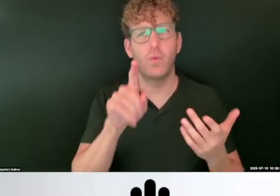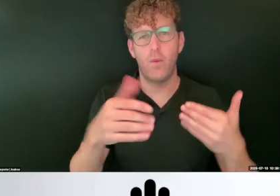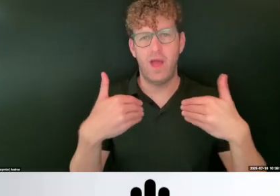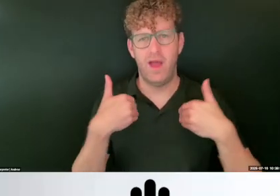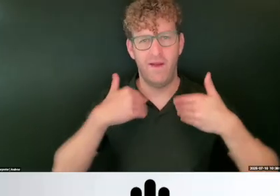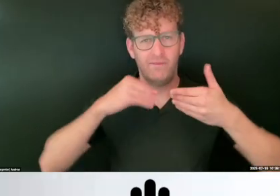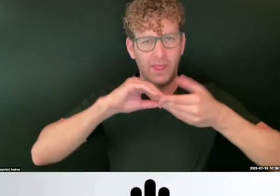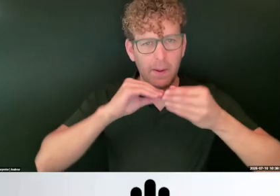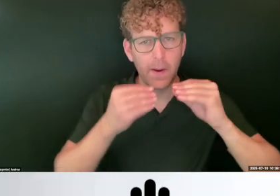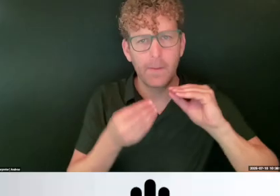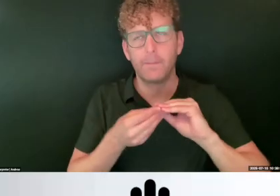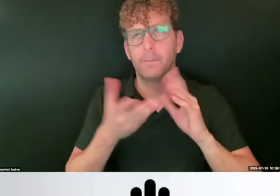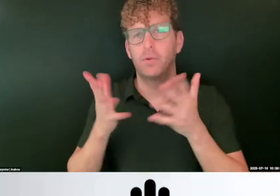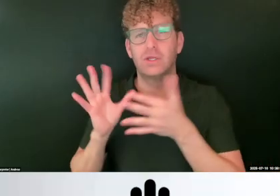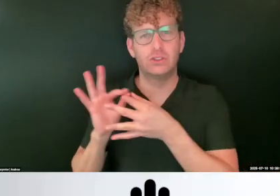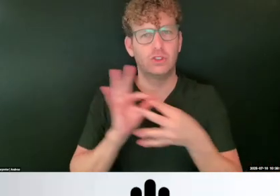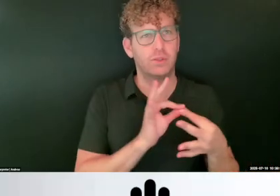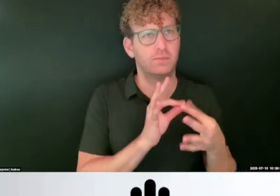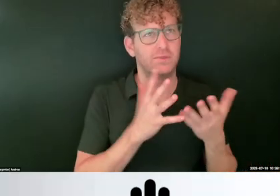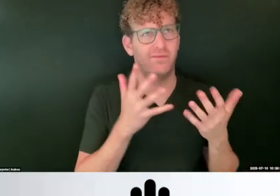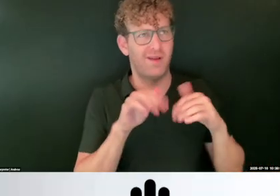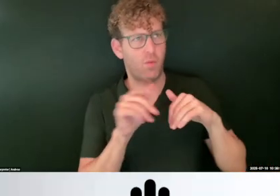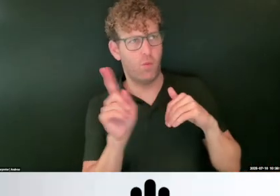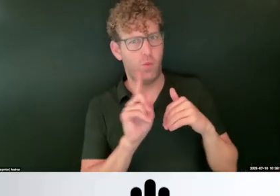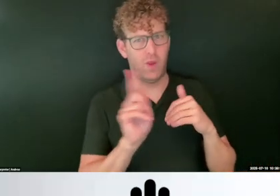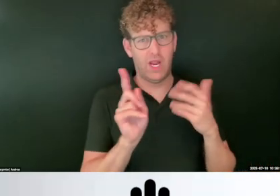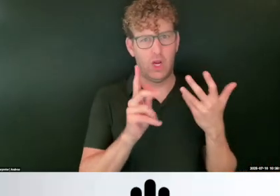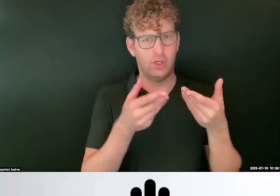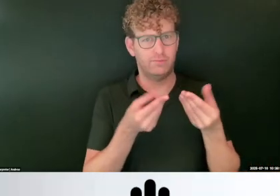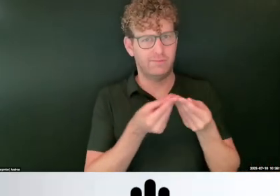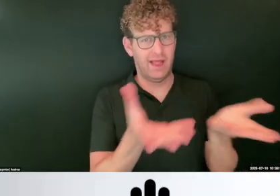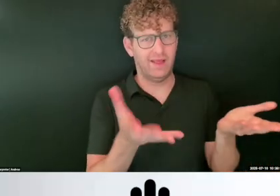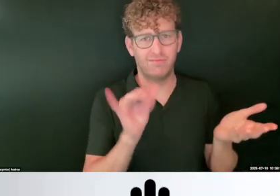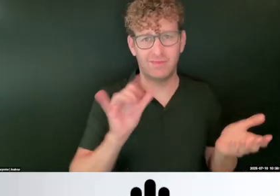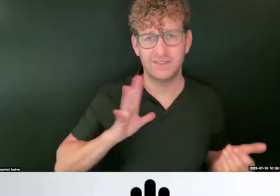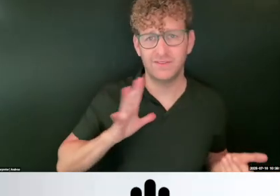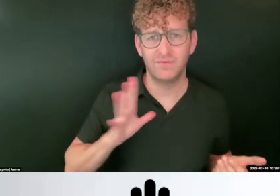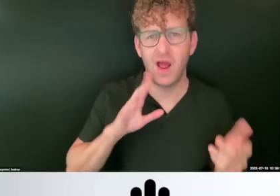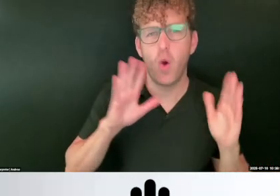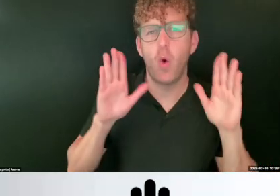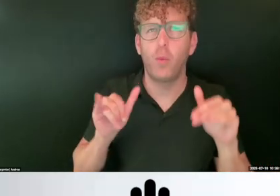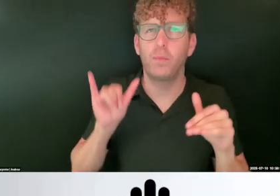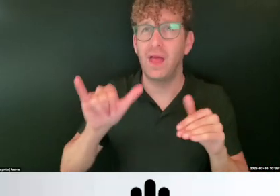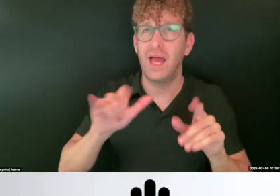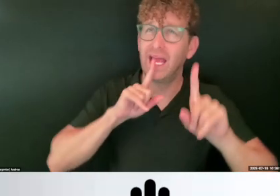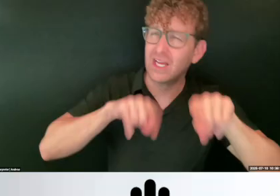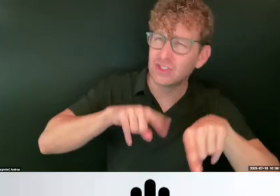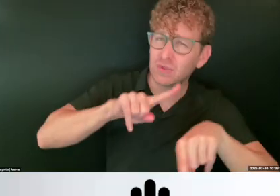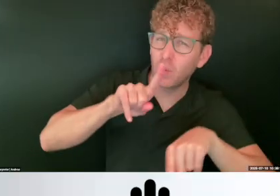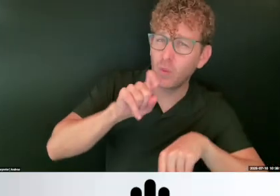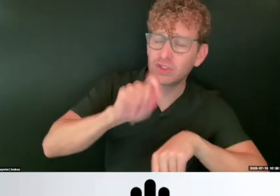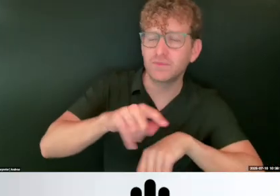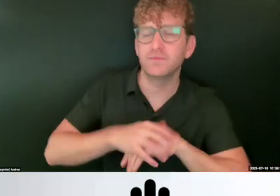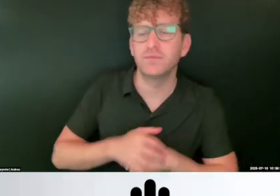allocated, that's fine too. But I hope that kind of answers the question. Yeah. So for the sorry,